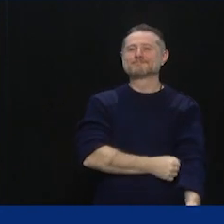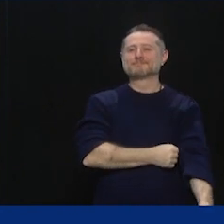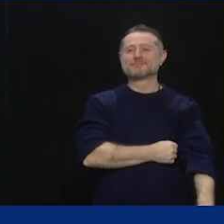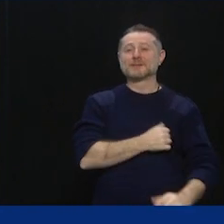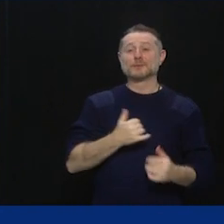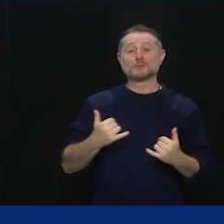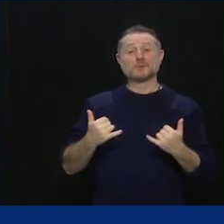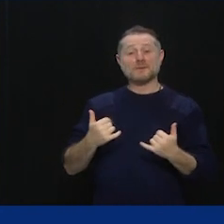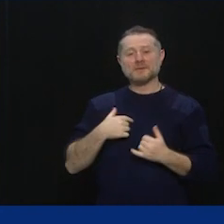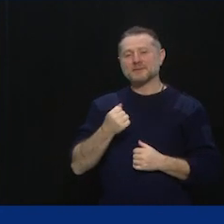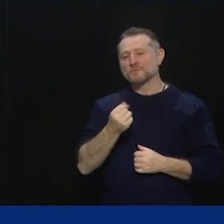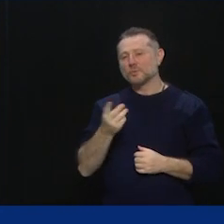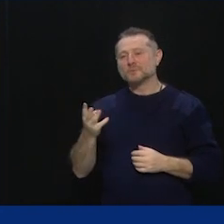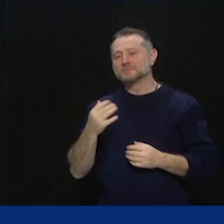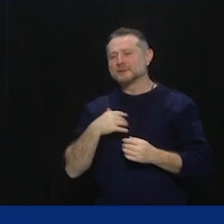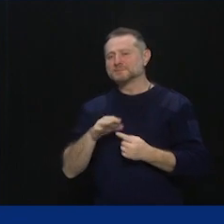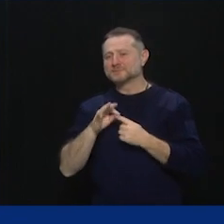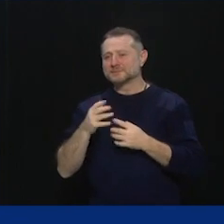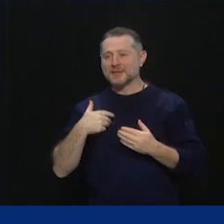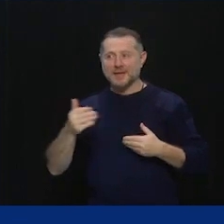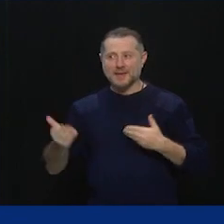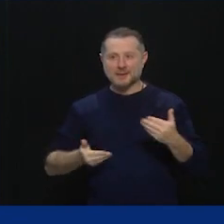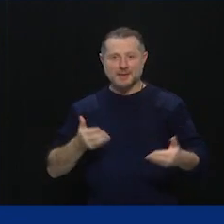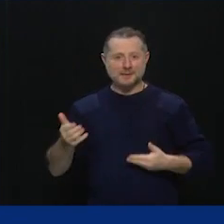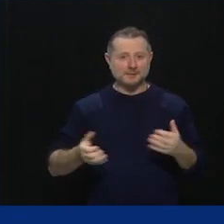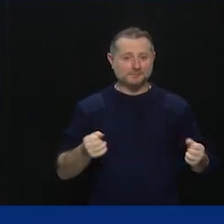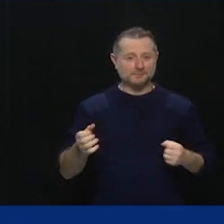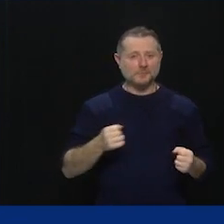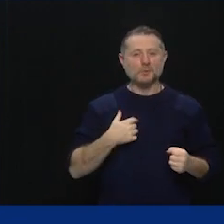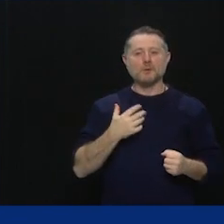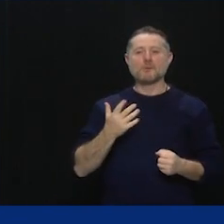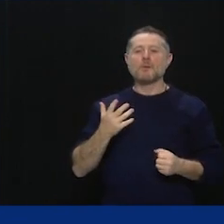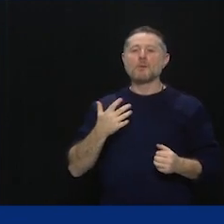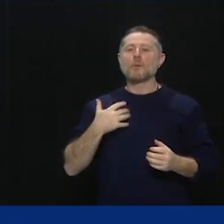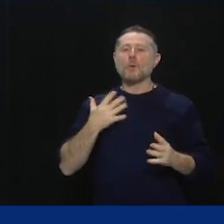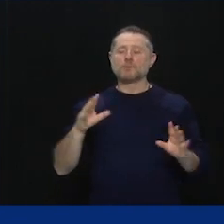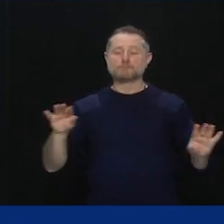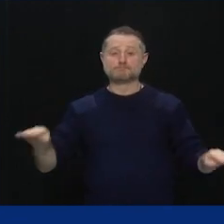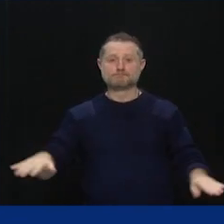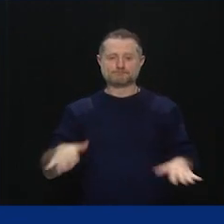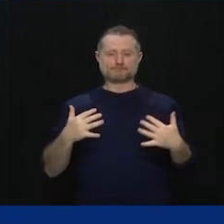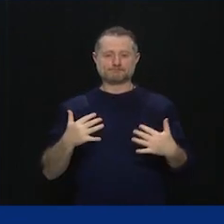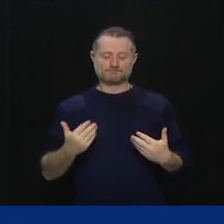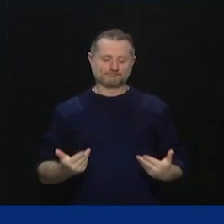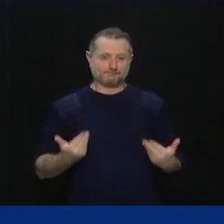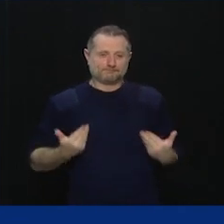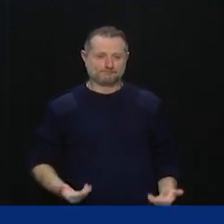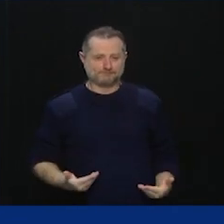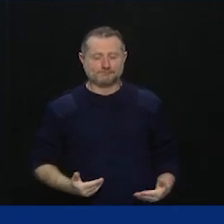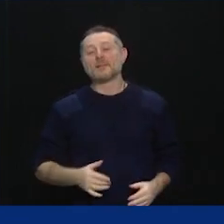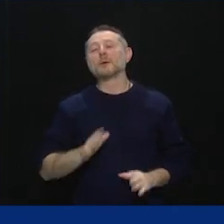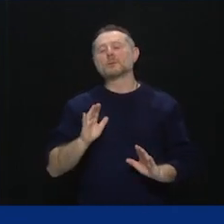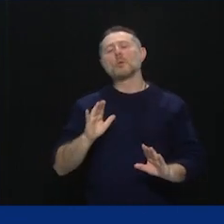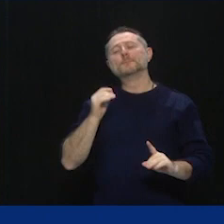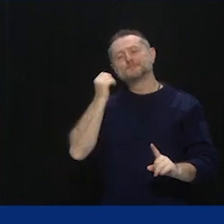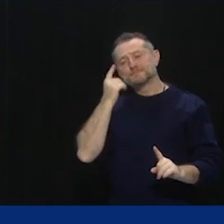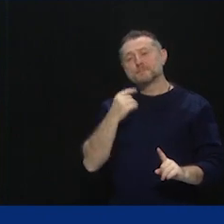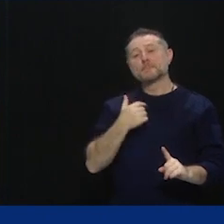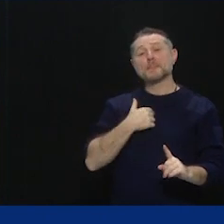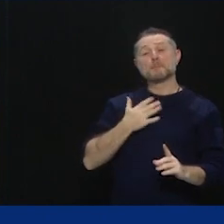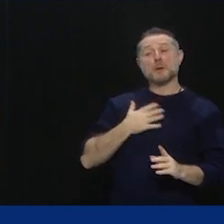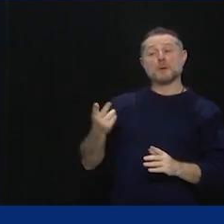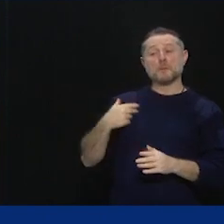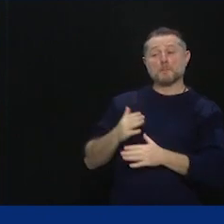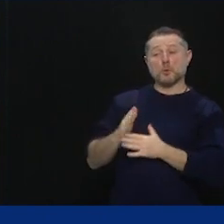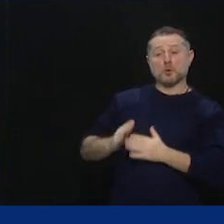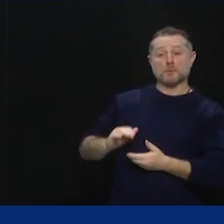steal anyone's thunder. So without further ado, I'd like to introduce our speakers. I'm going to start with my partner for over 35 years